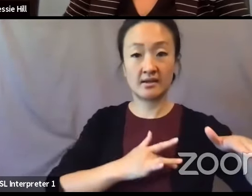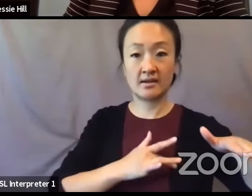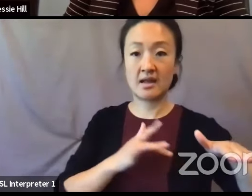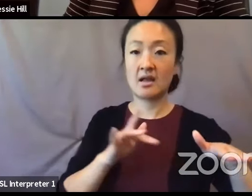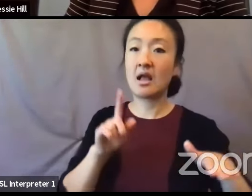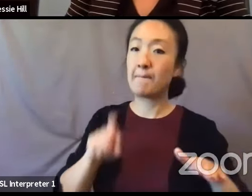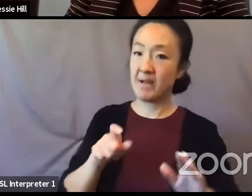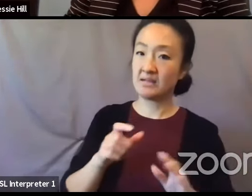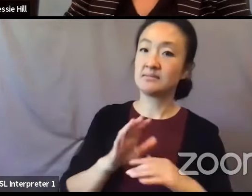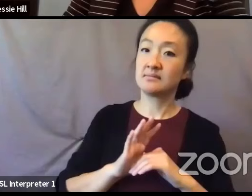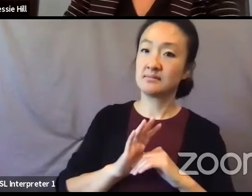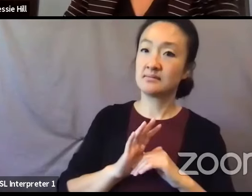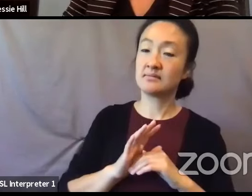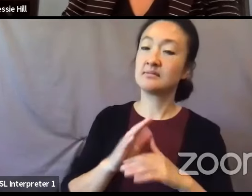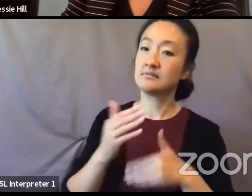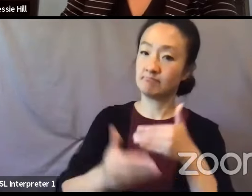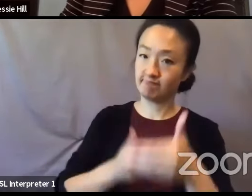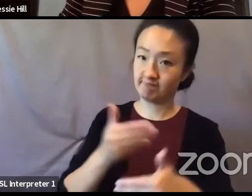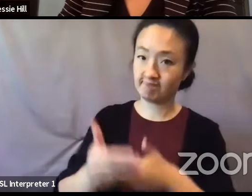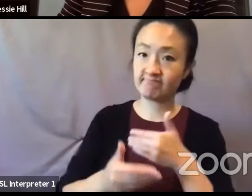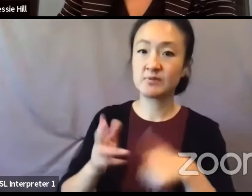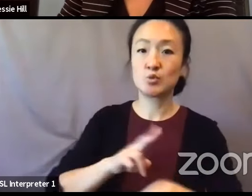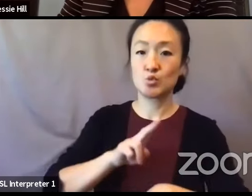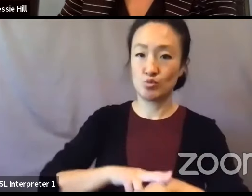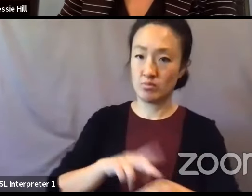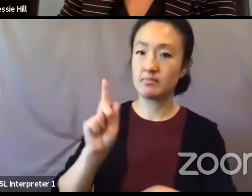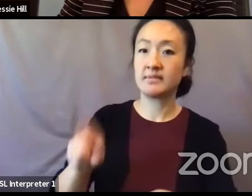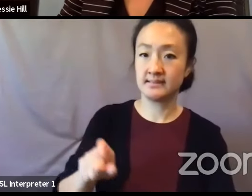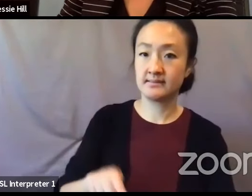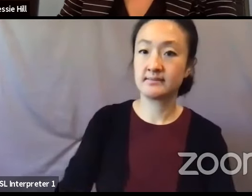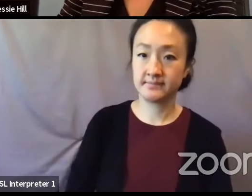proceed in a sort of normal way.